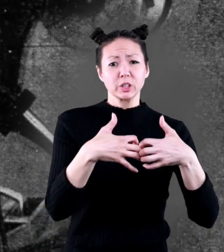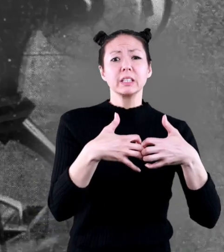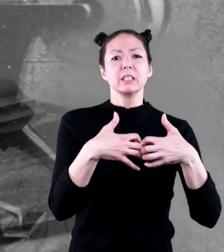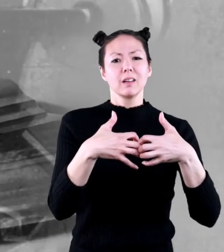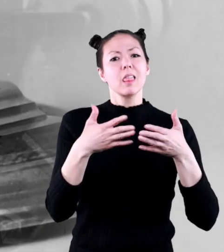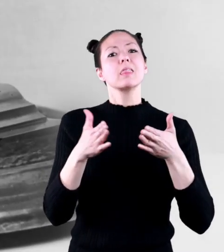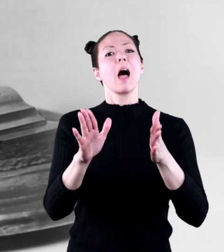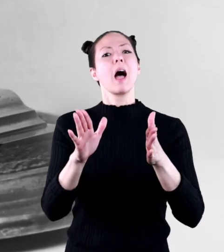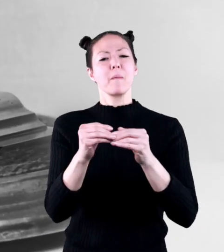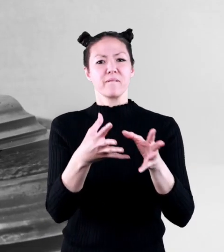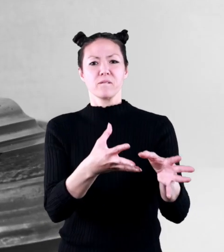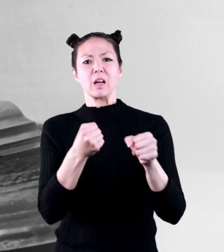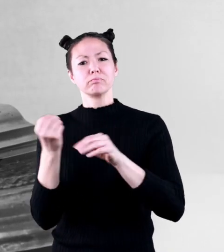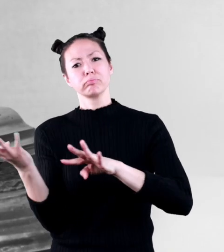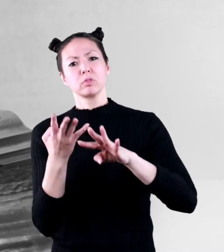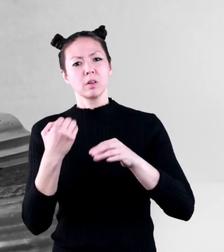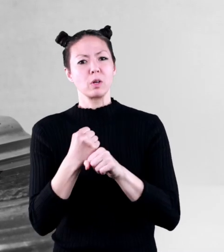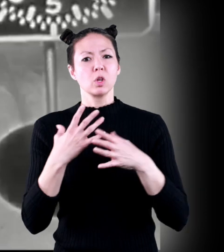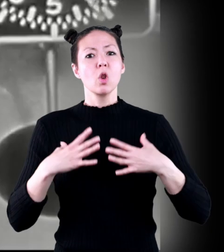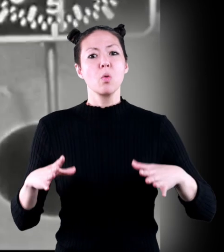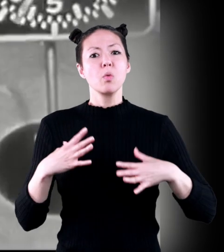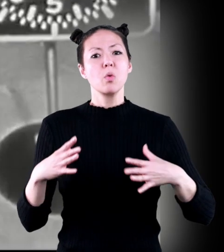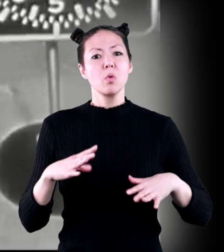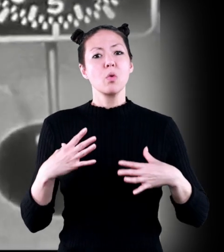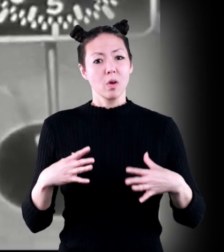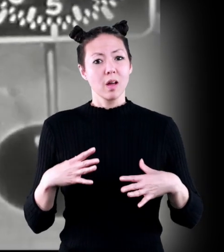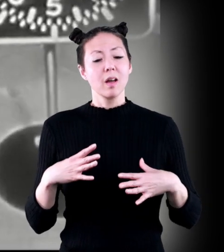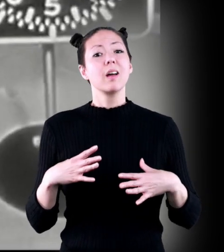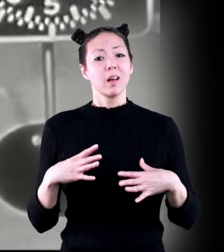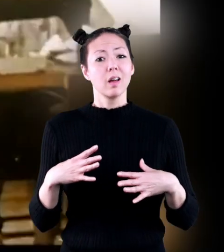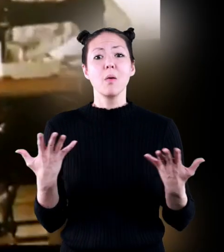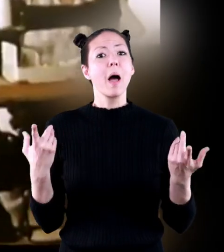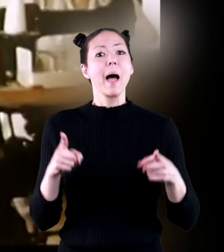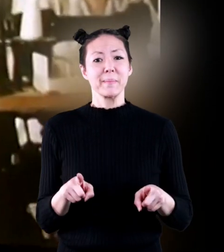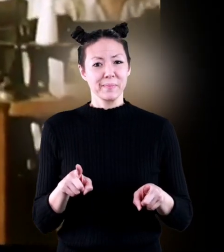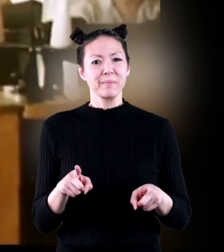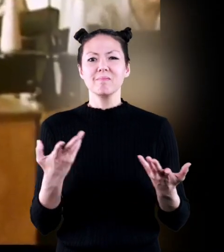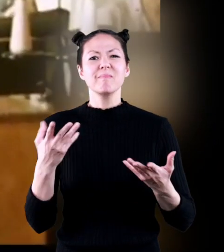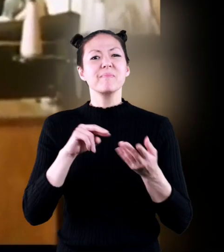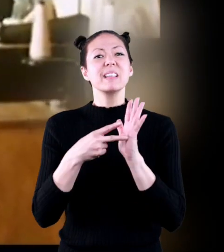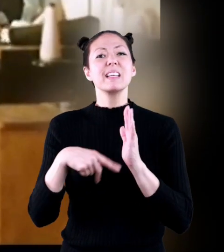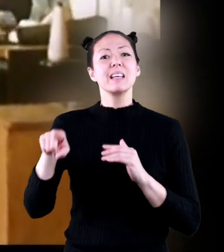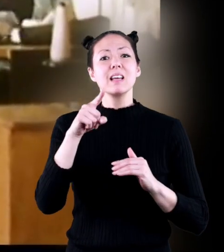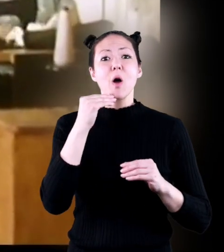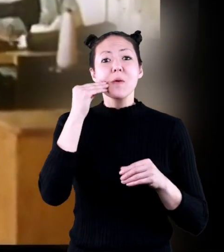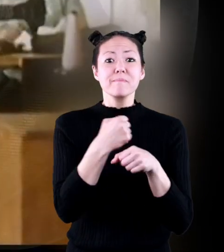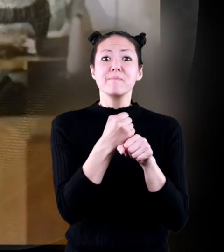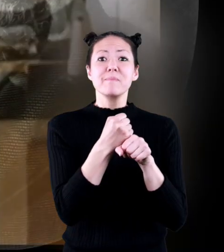course allowed for faster production of clothing and eventually resulted in most people no longer needing to make their own clothing at